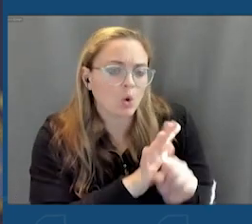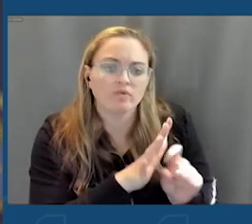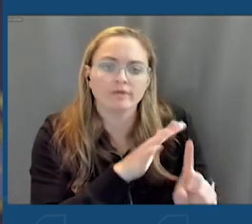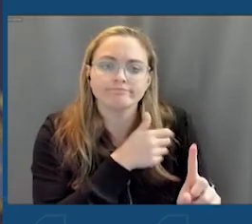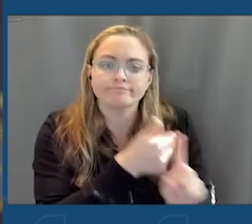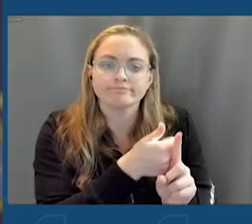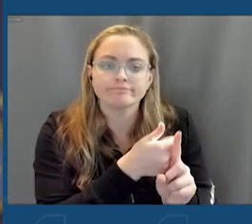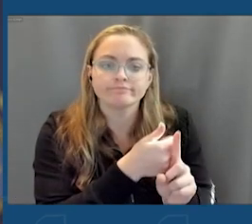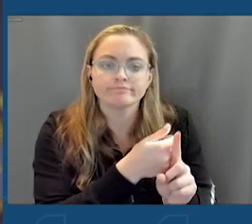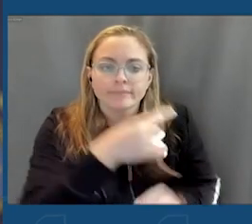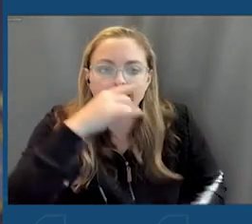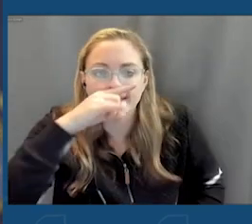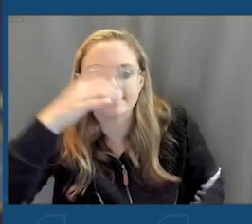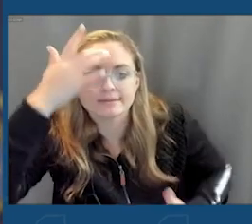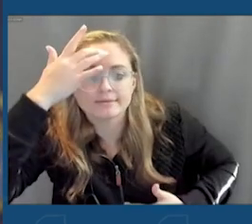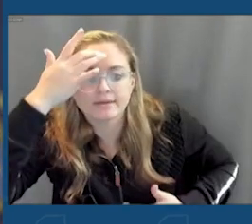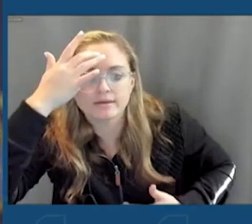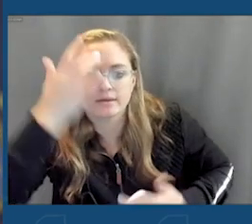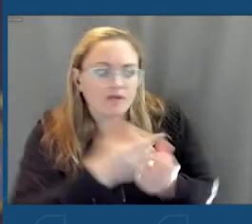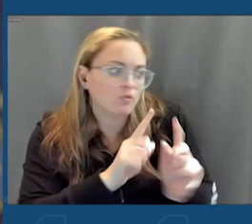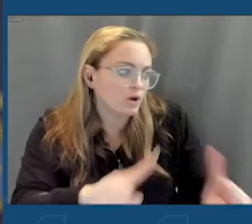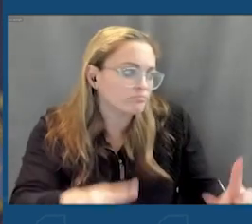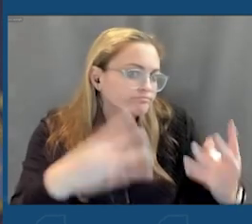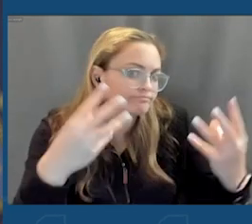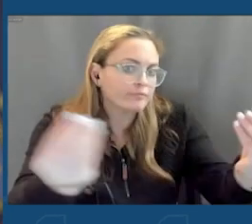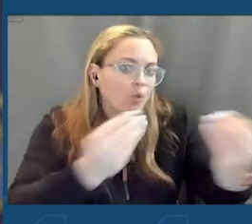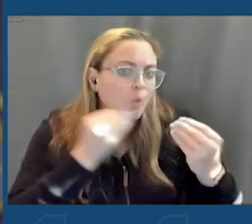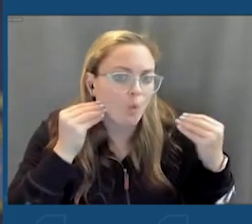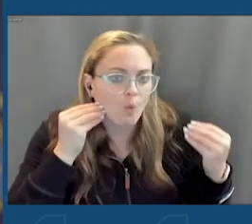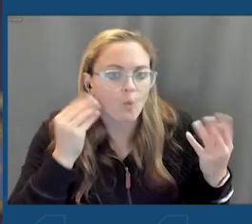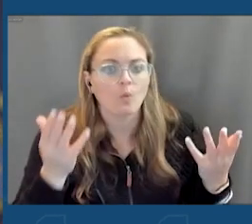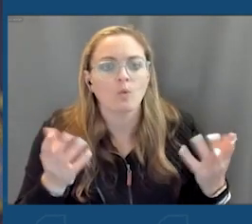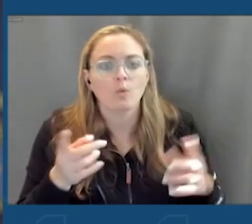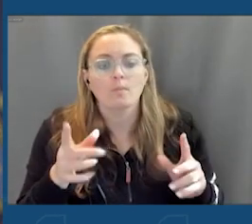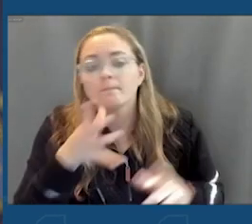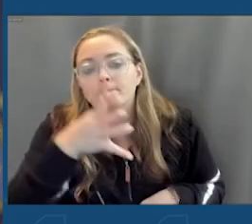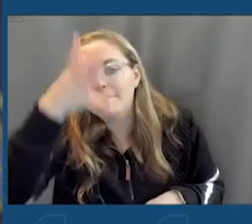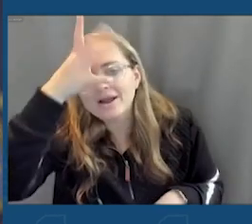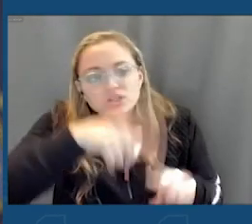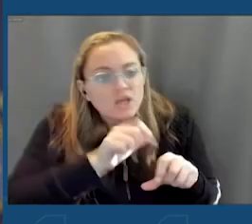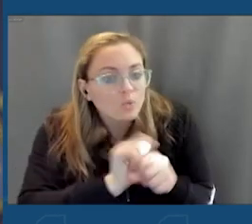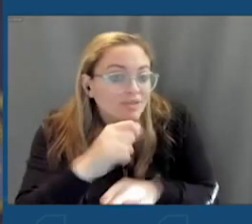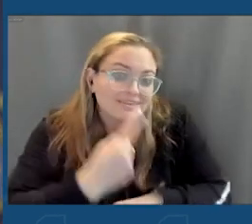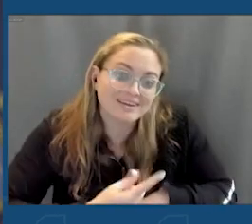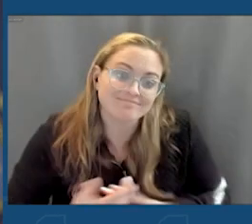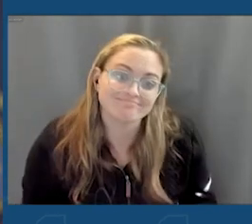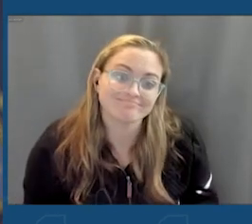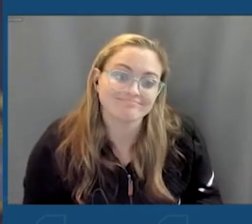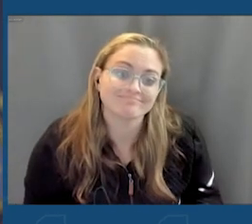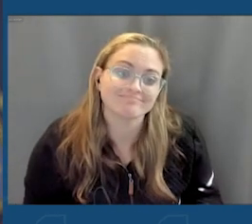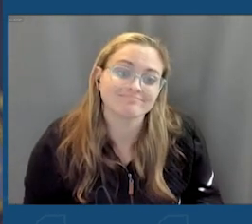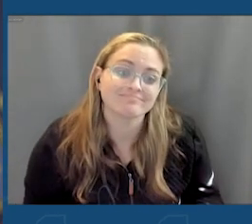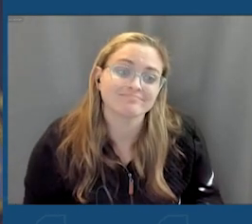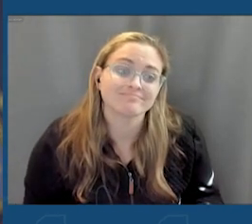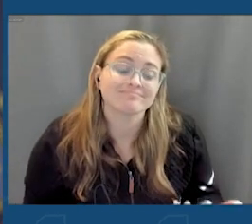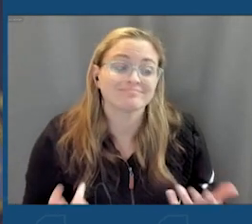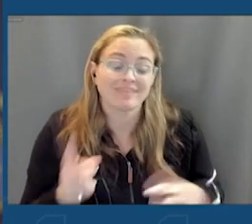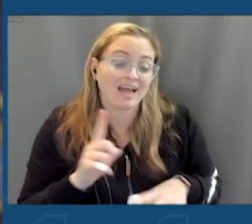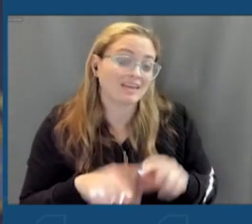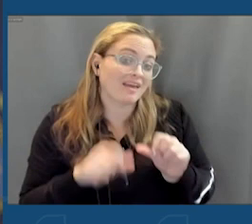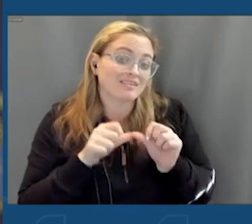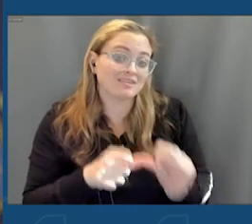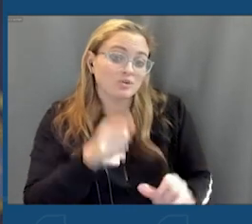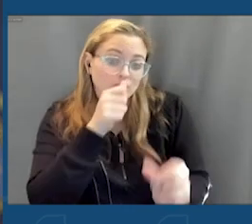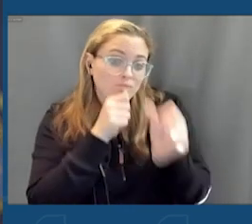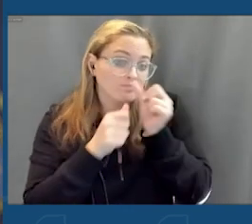kids get sick, everybody goes home, parents can't work that day. So some have just said, I can't do this anymore.